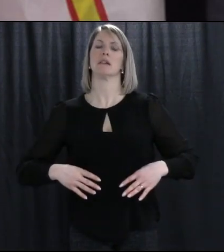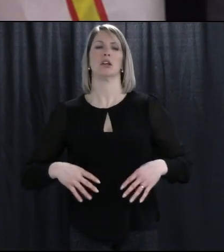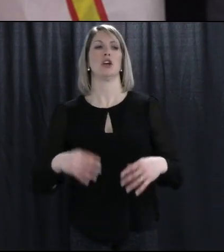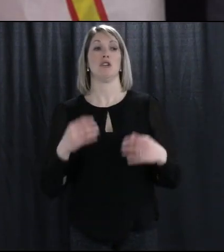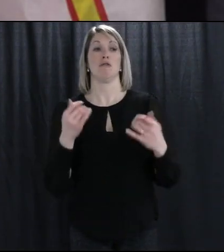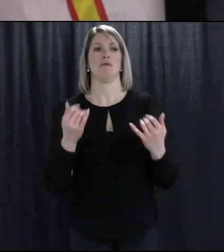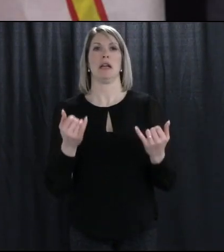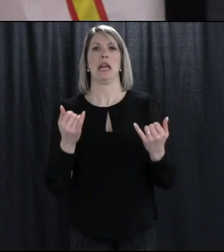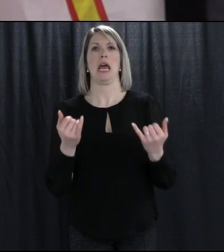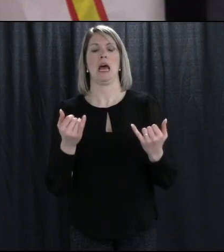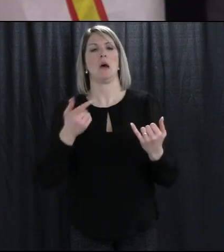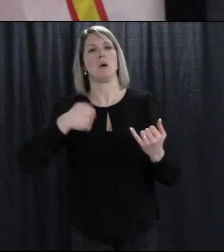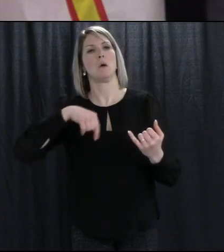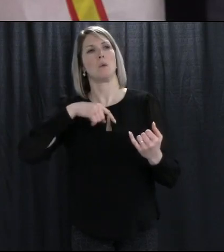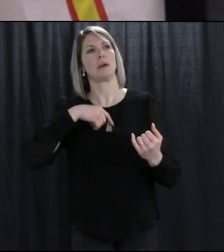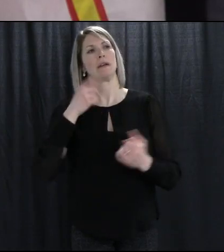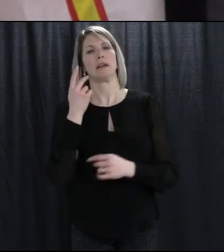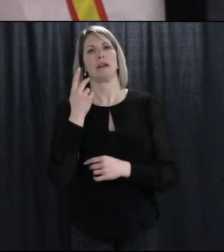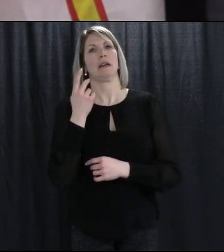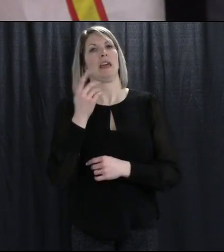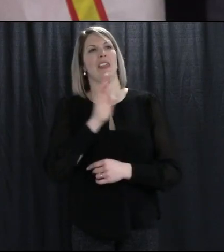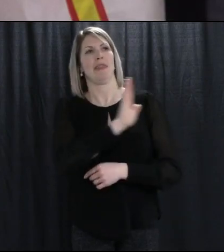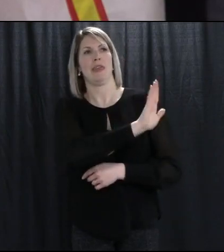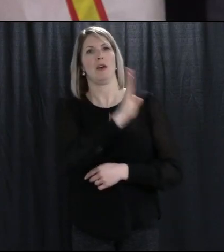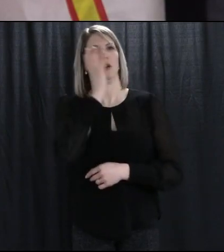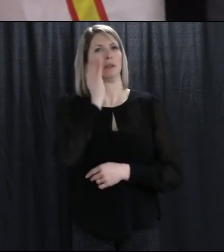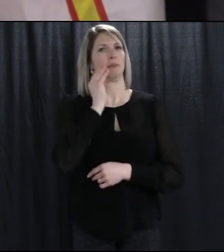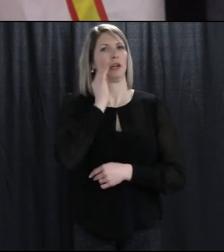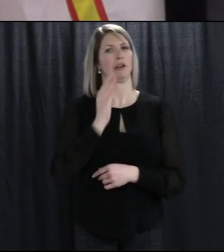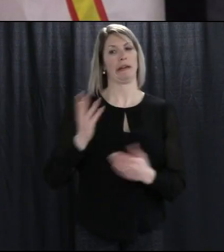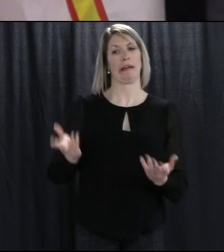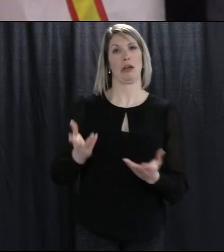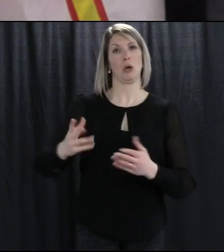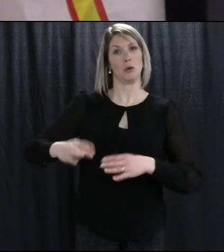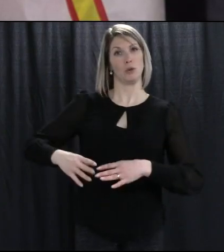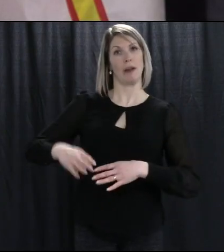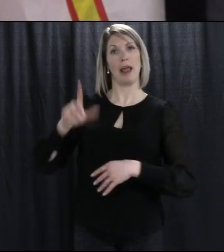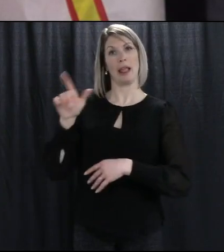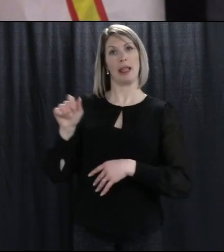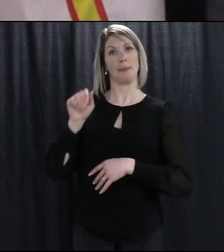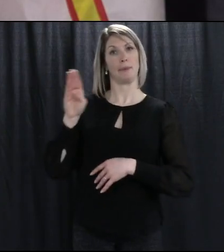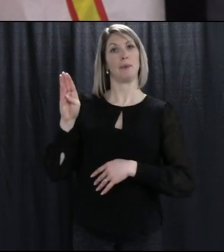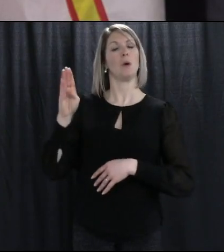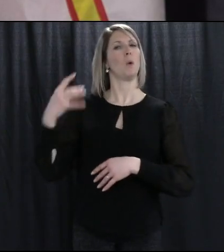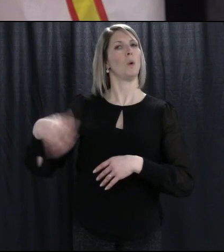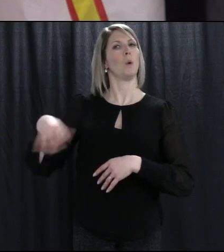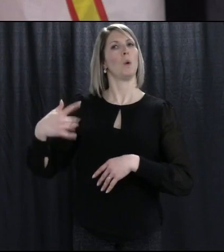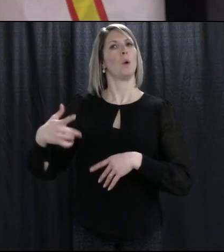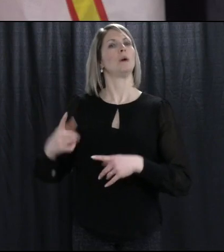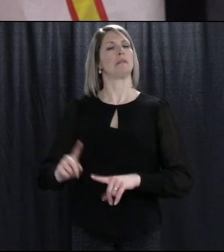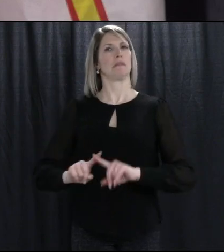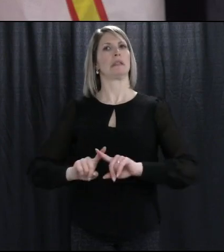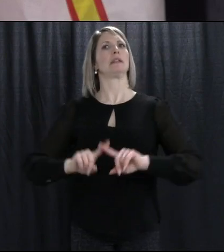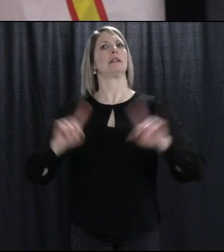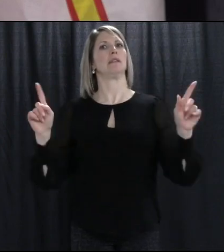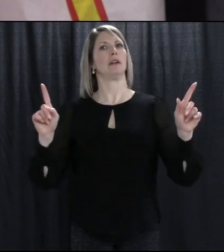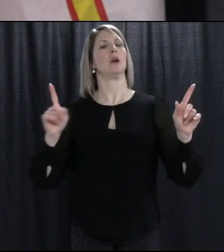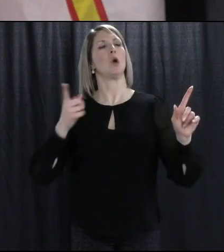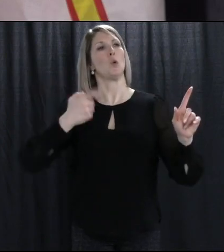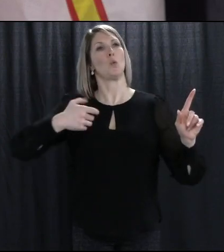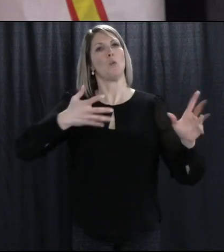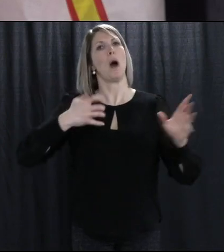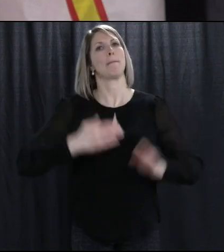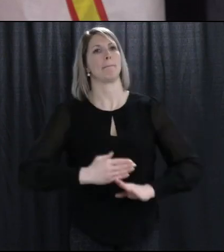we're seeing as an example in British Columbia, we would take the proactive and the precautionary approach in Newfoundland and Labrador to